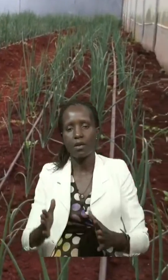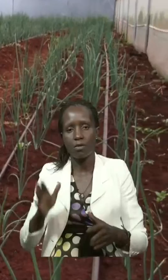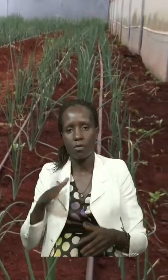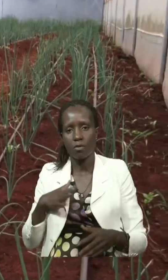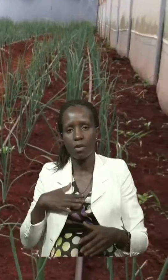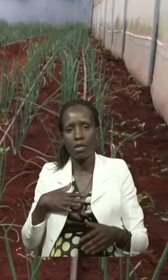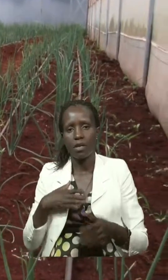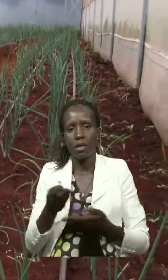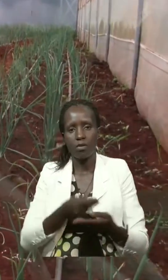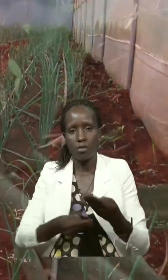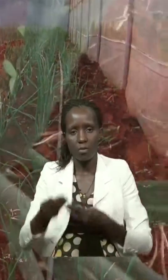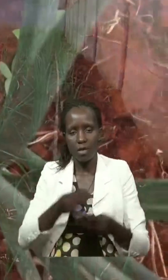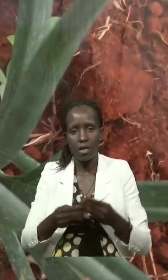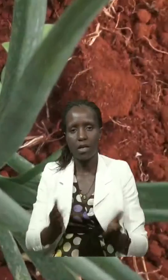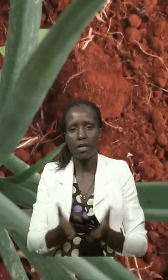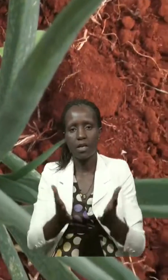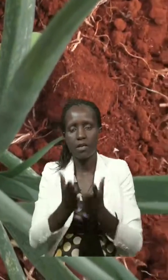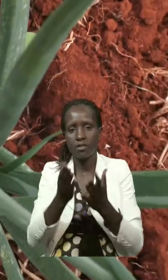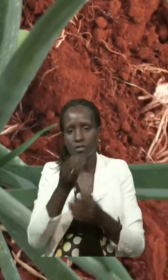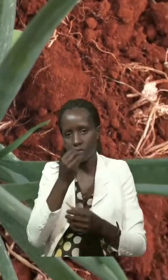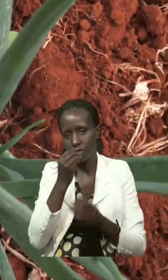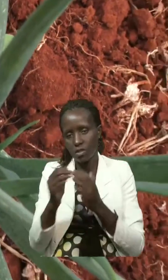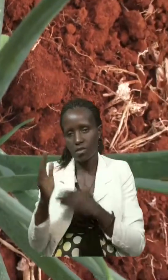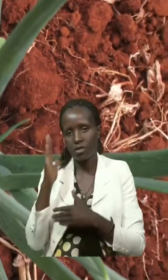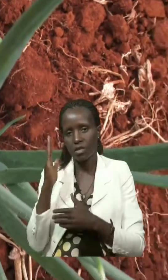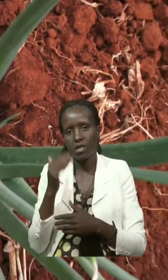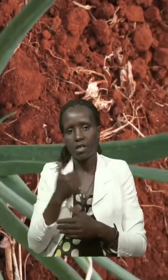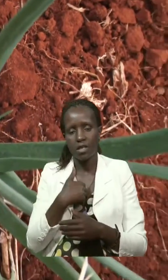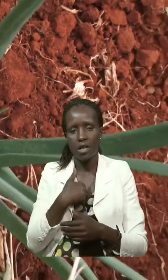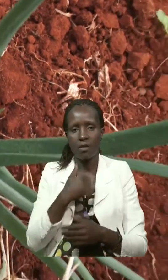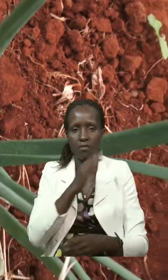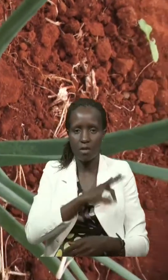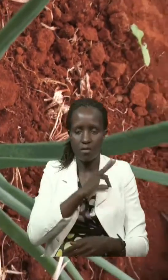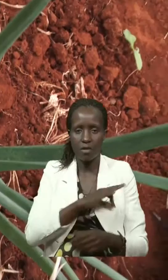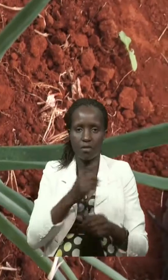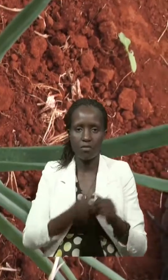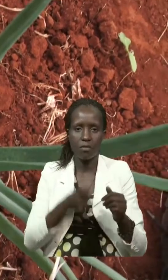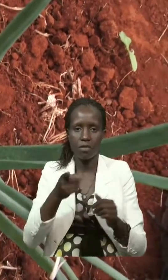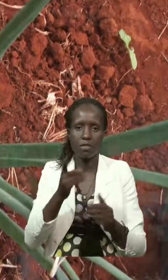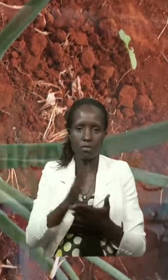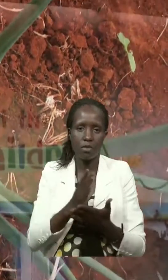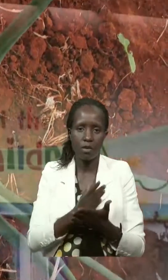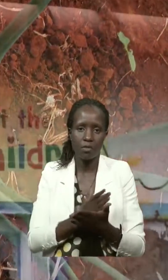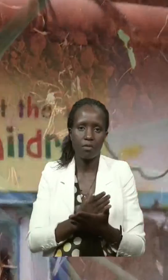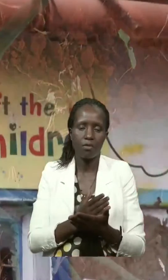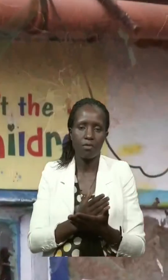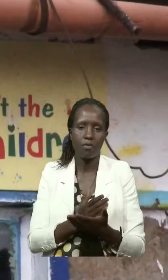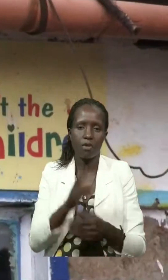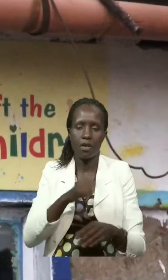economically and enhance household food security. They have benefited from this program's National Greenhouse